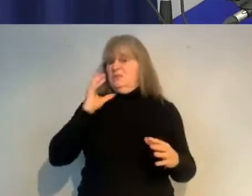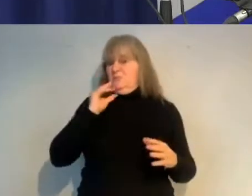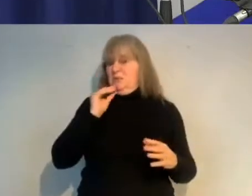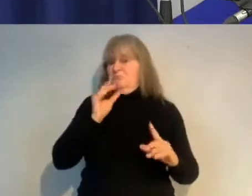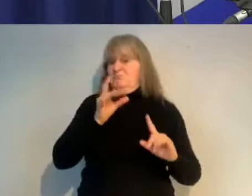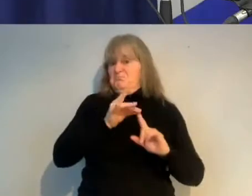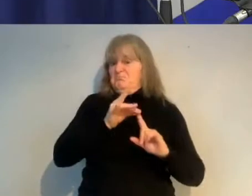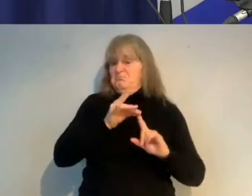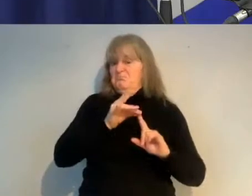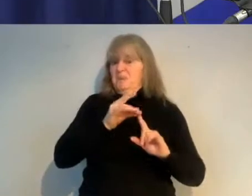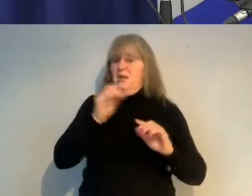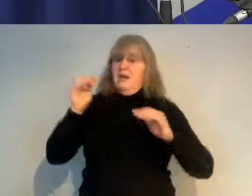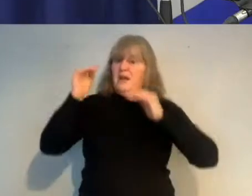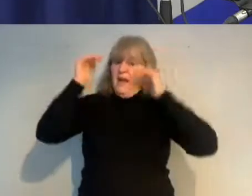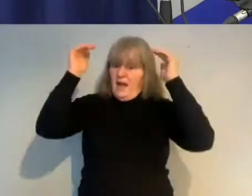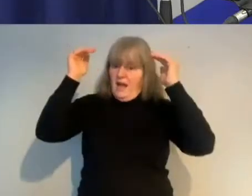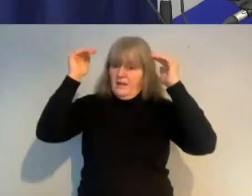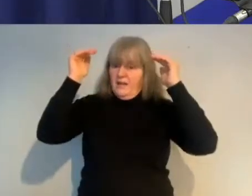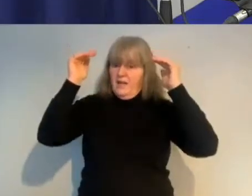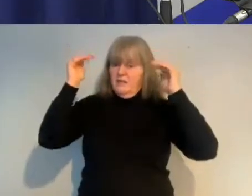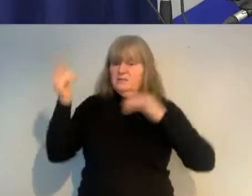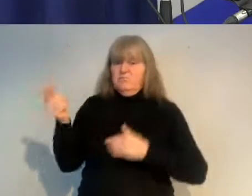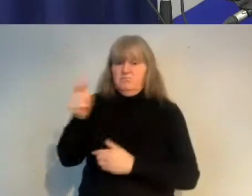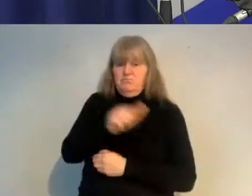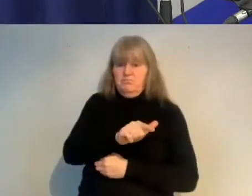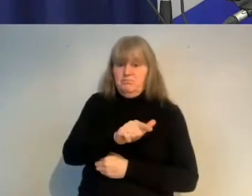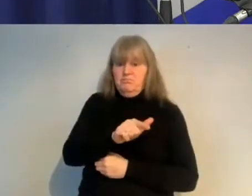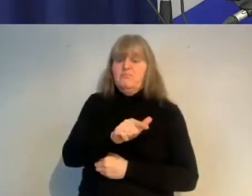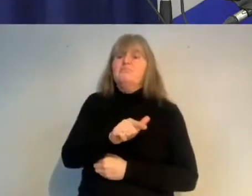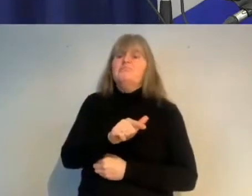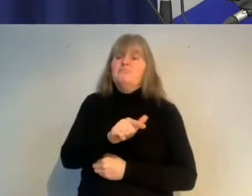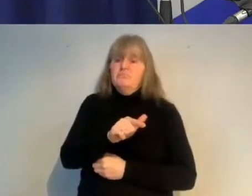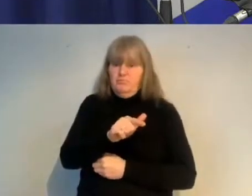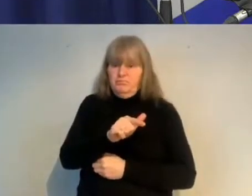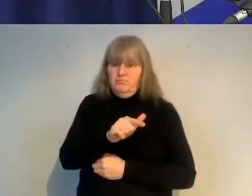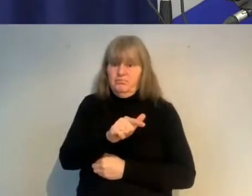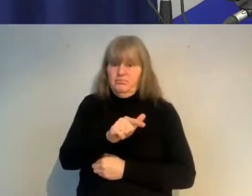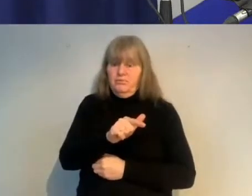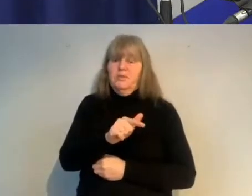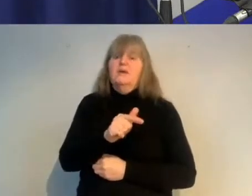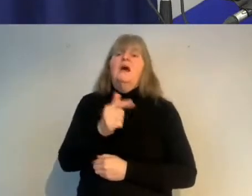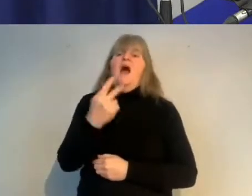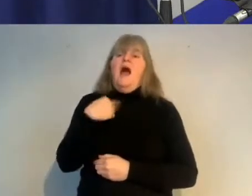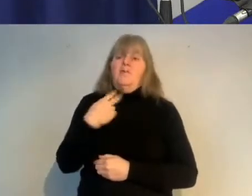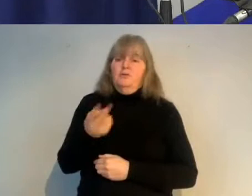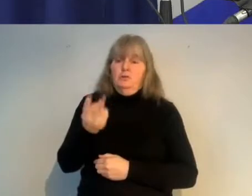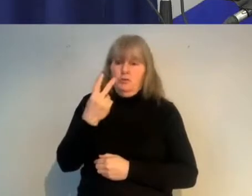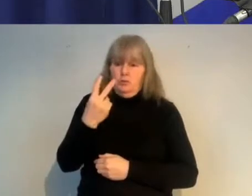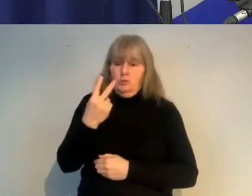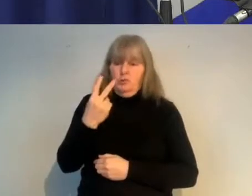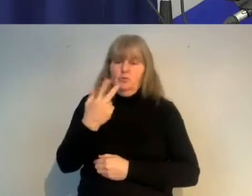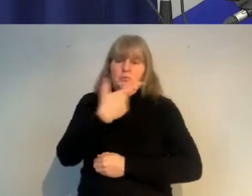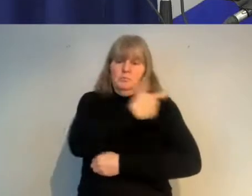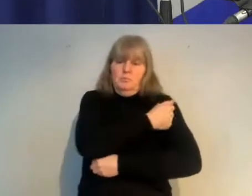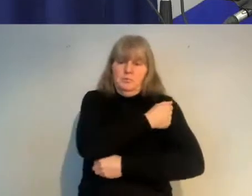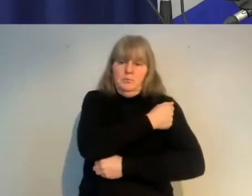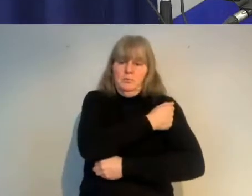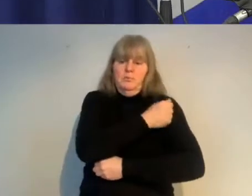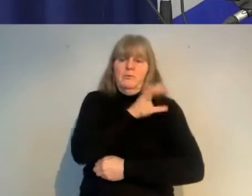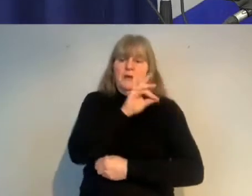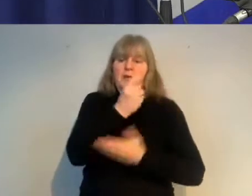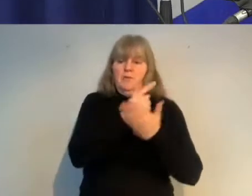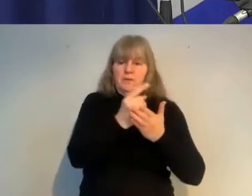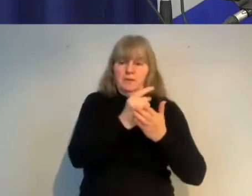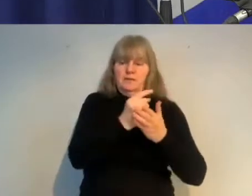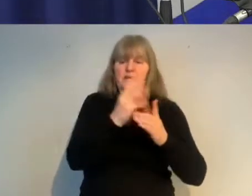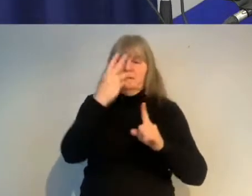Adults, as their turn comes, are eligible for their primary series of 2 doses, 8 weeks apart, and a booster 6 months